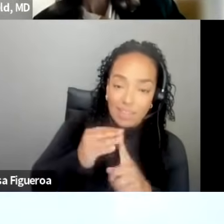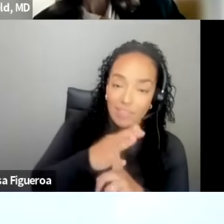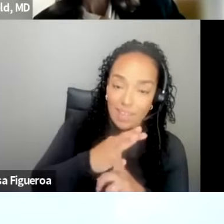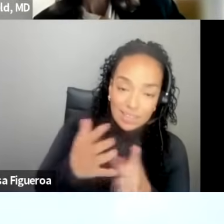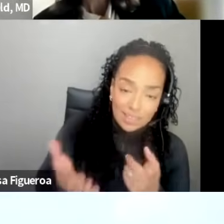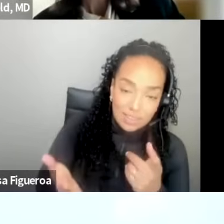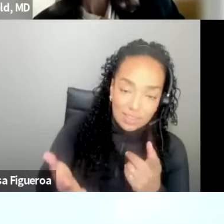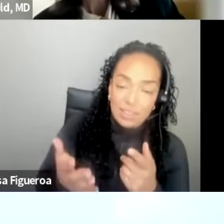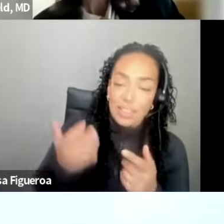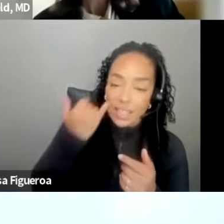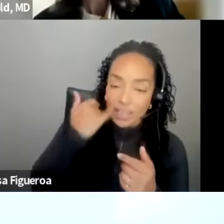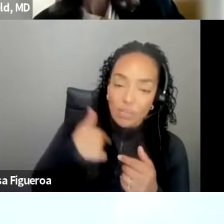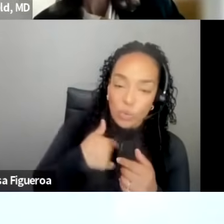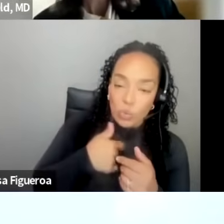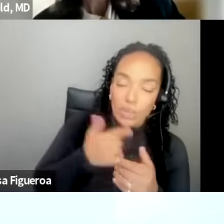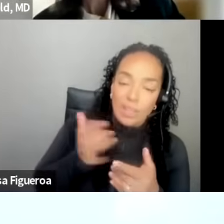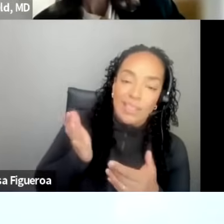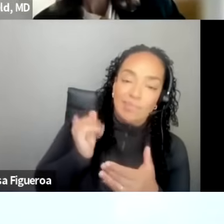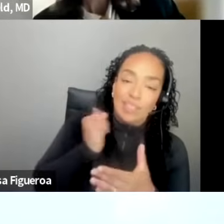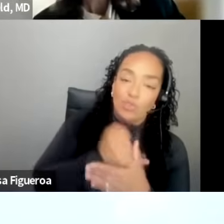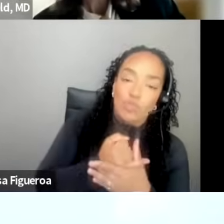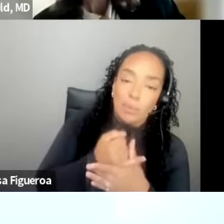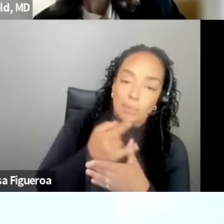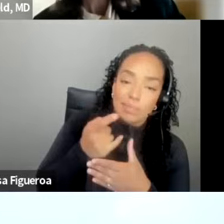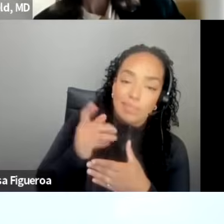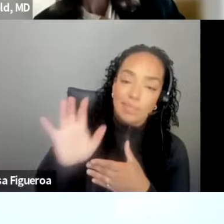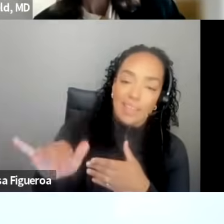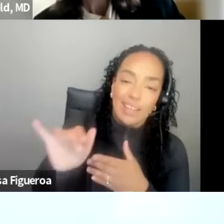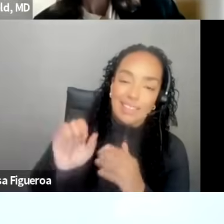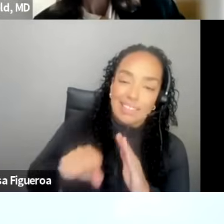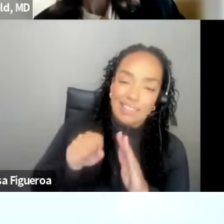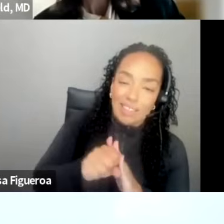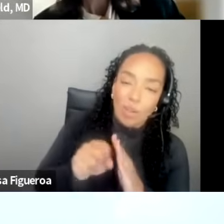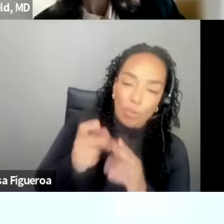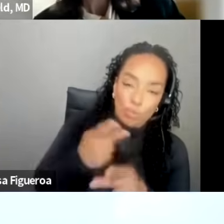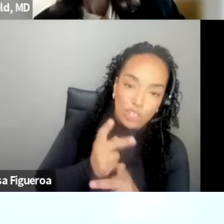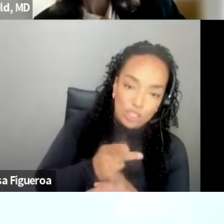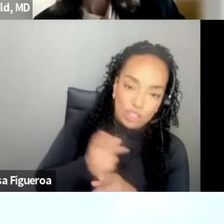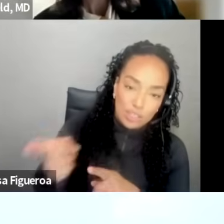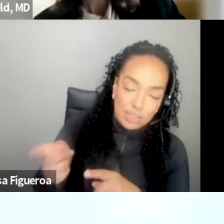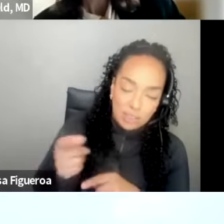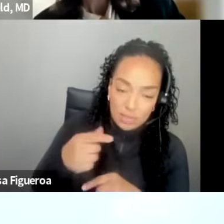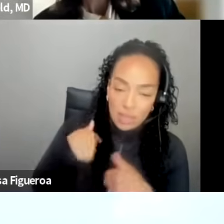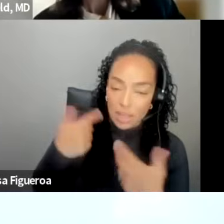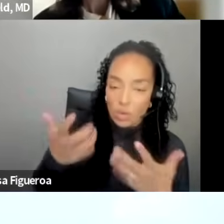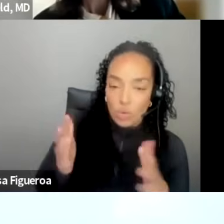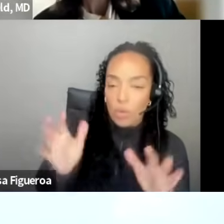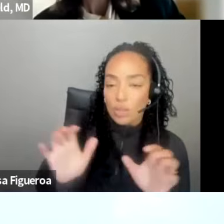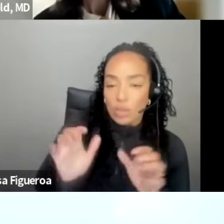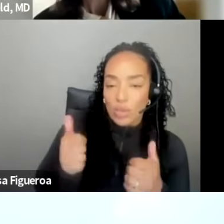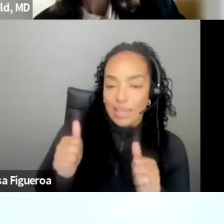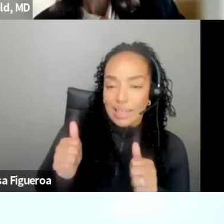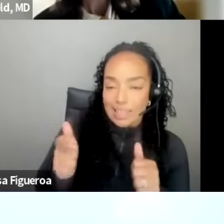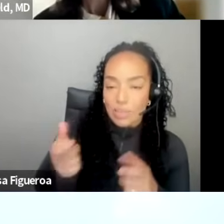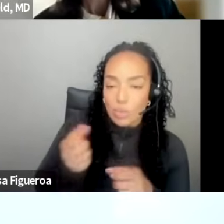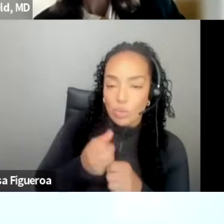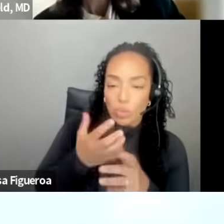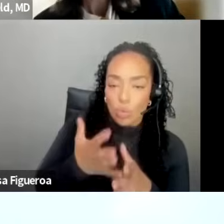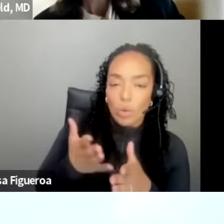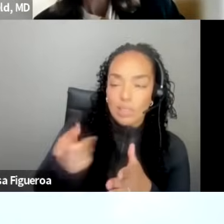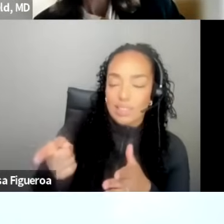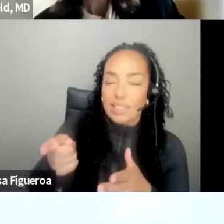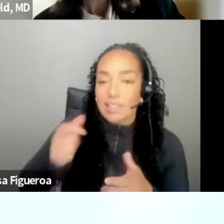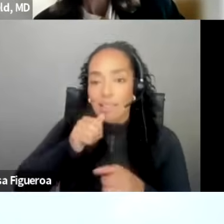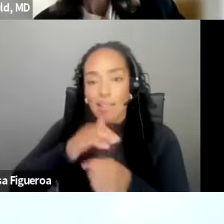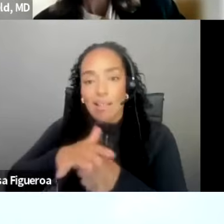seasonal production. We would obviously not want to do anything that causes shortages of the seasonal vaccine.